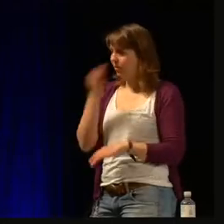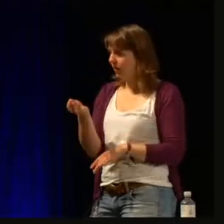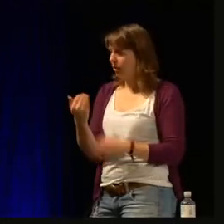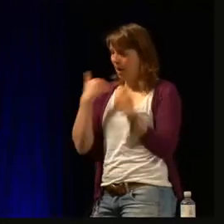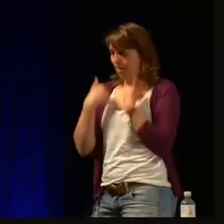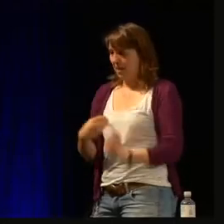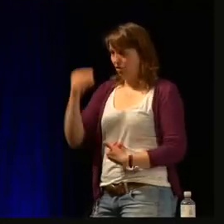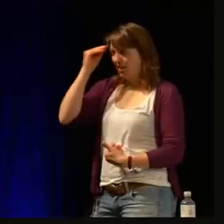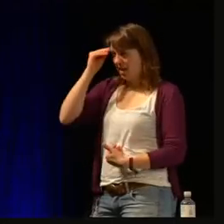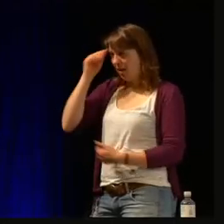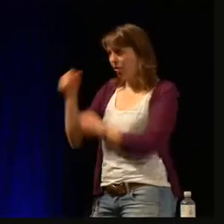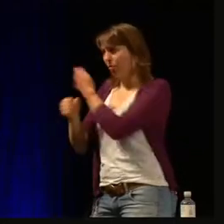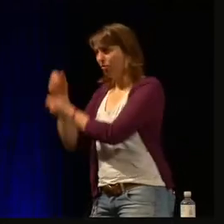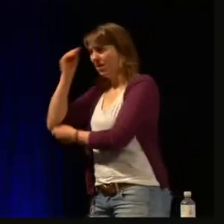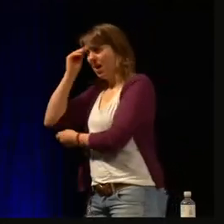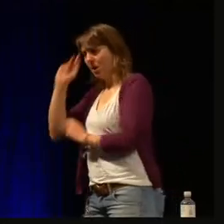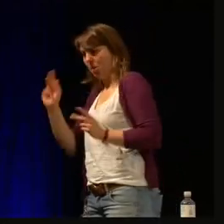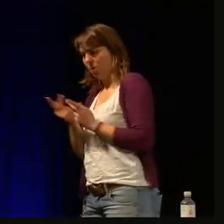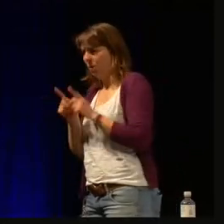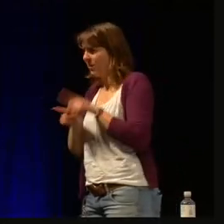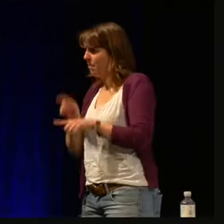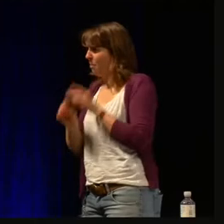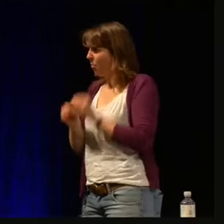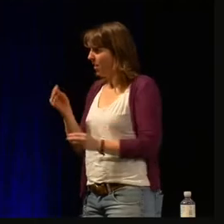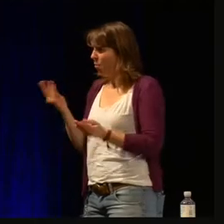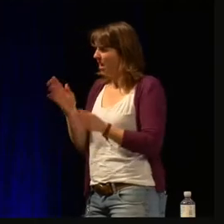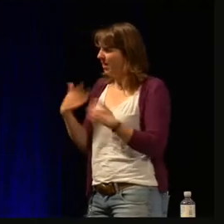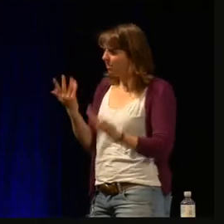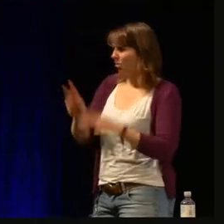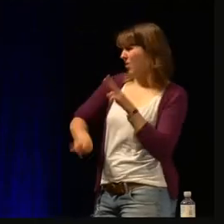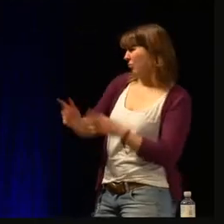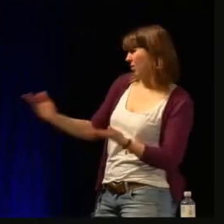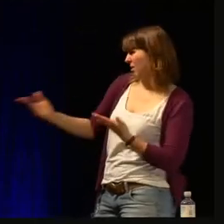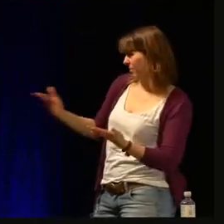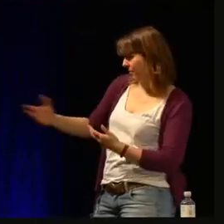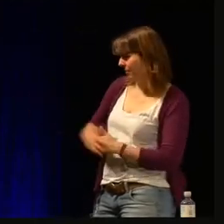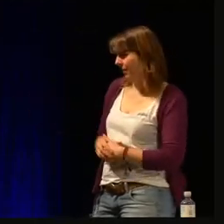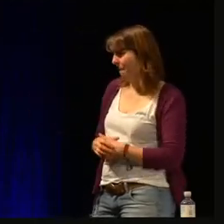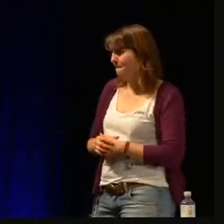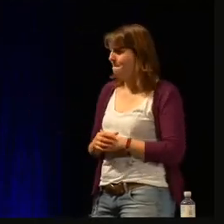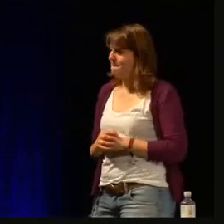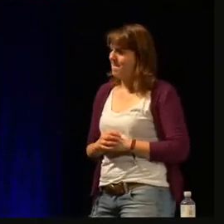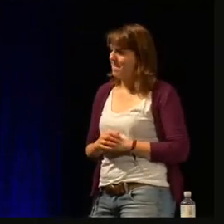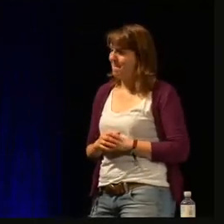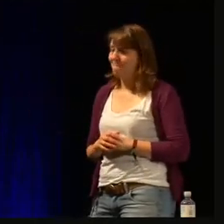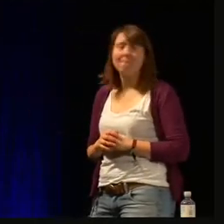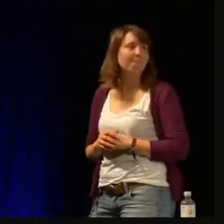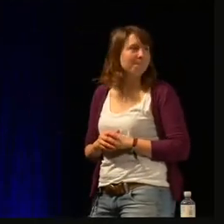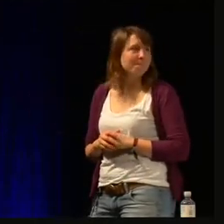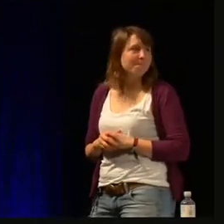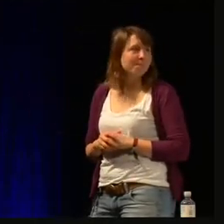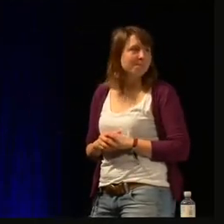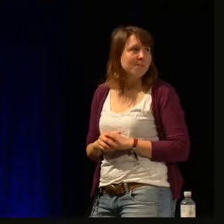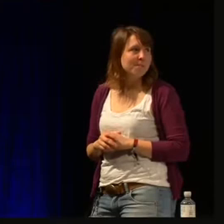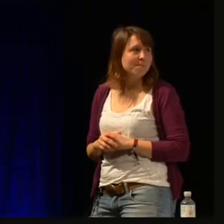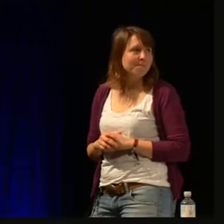Is human learning not comparable to machine learning? Aren't the challenges the same, or are they different?